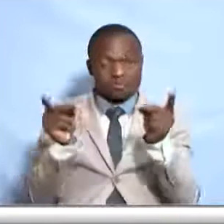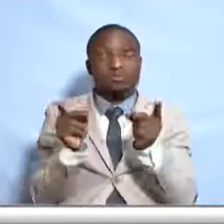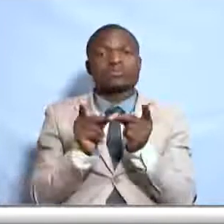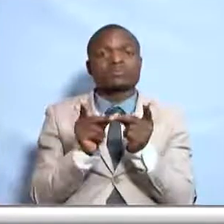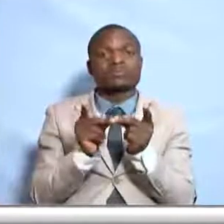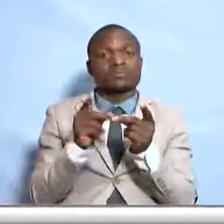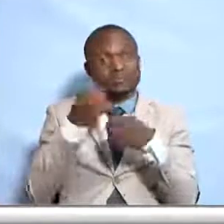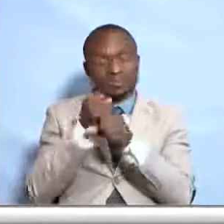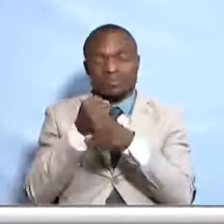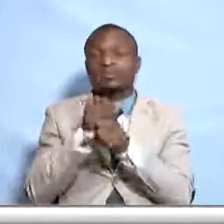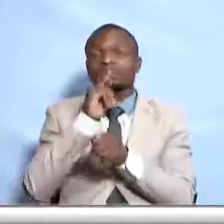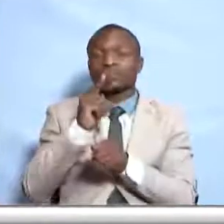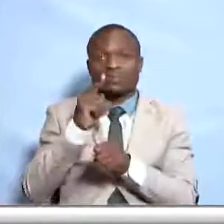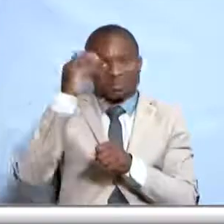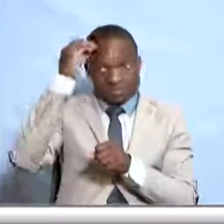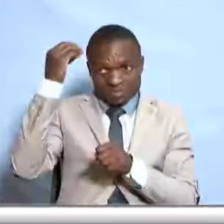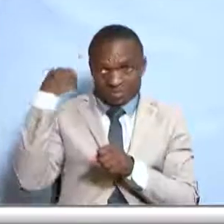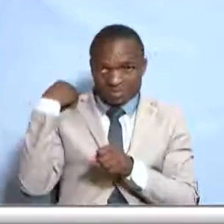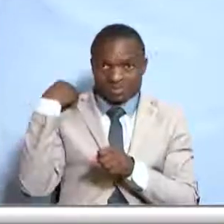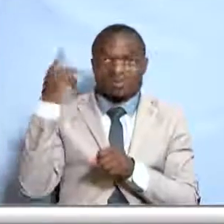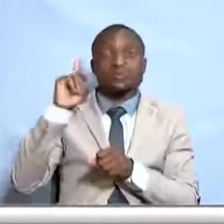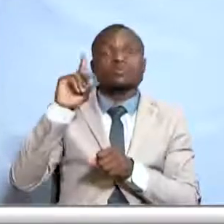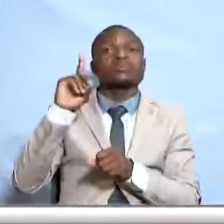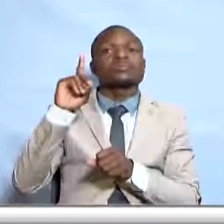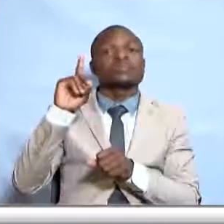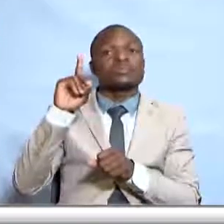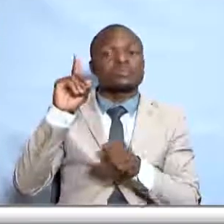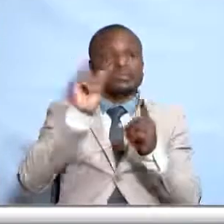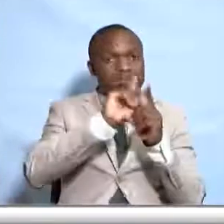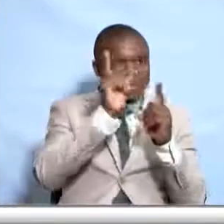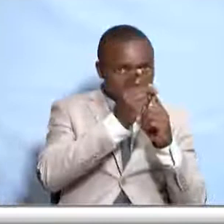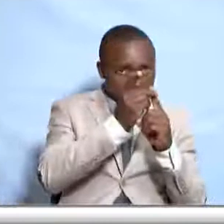we ensure that the office of the District Administrative